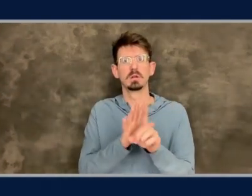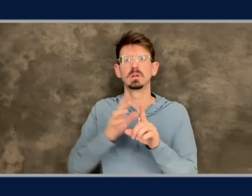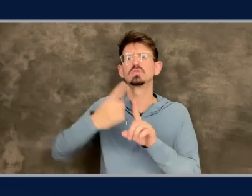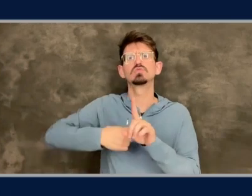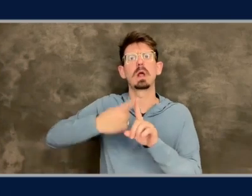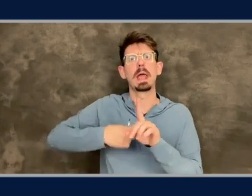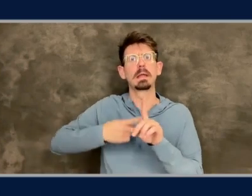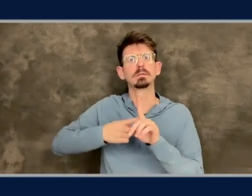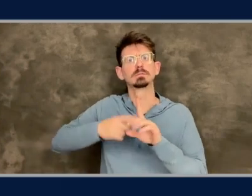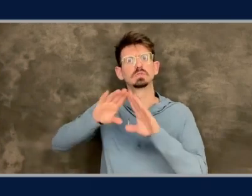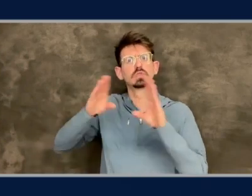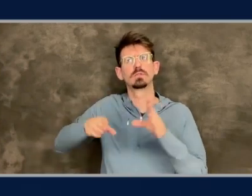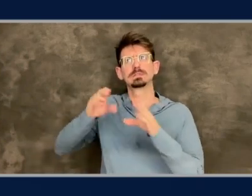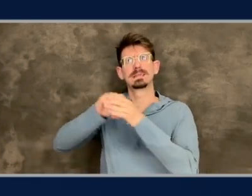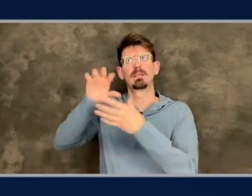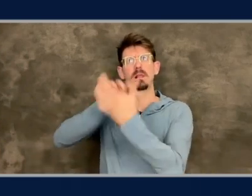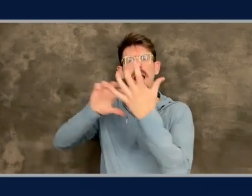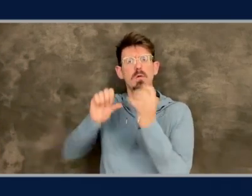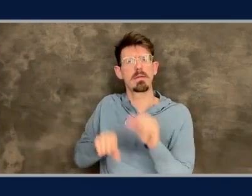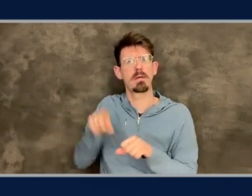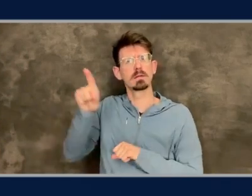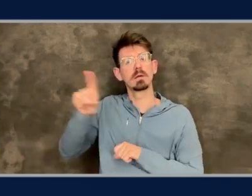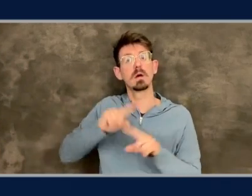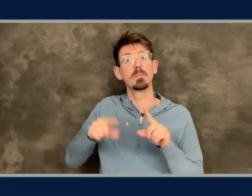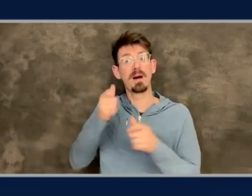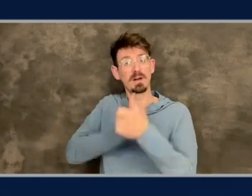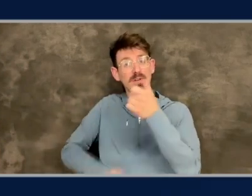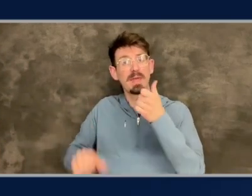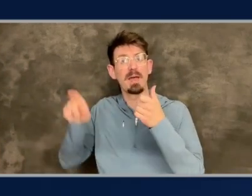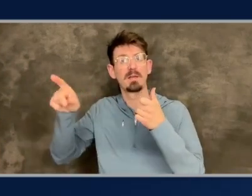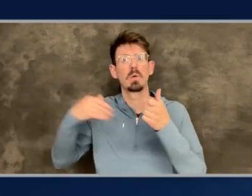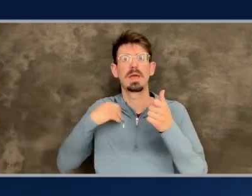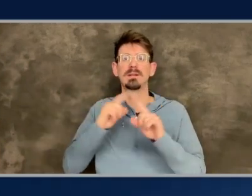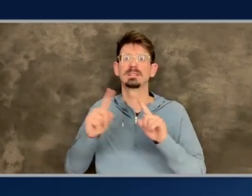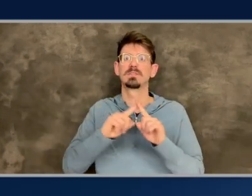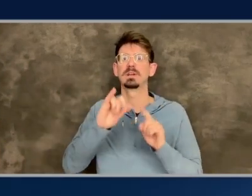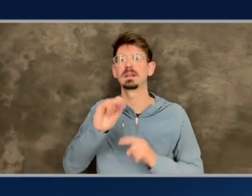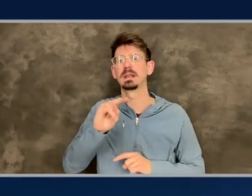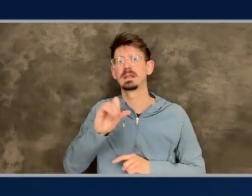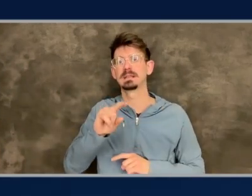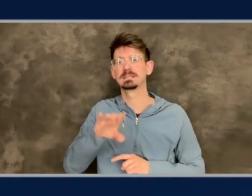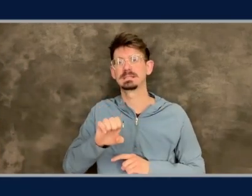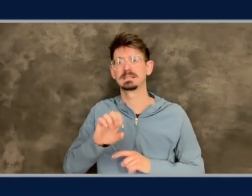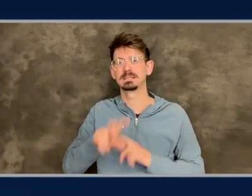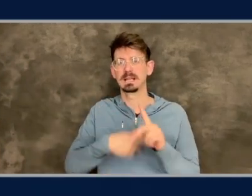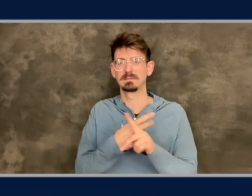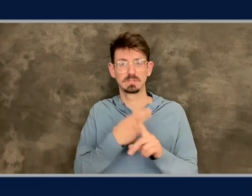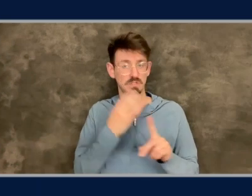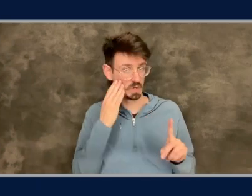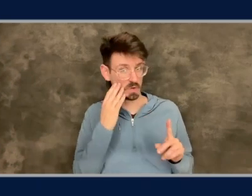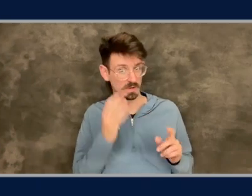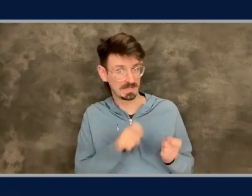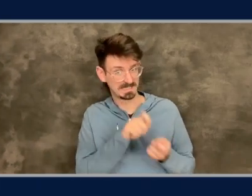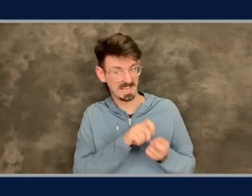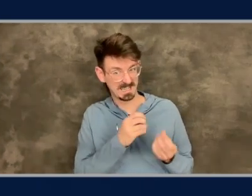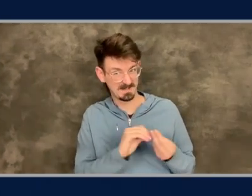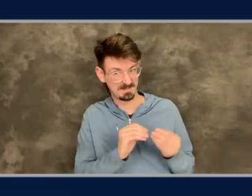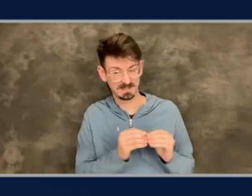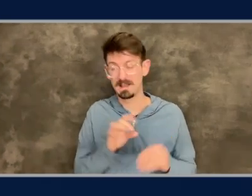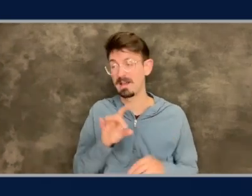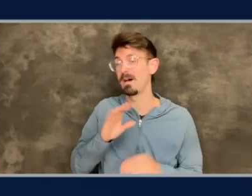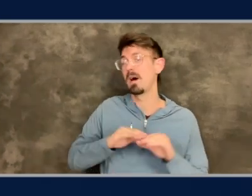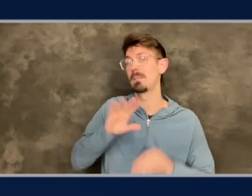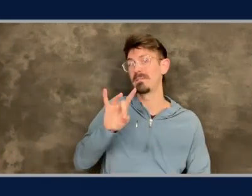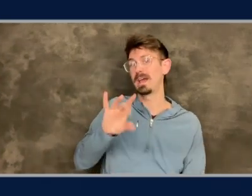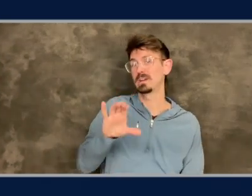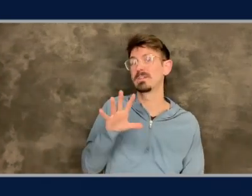But within EC2, we have tons and tons of instance types. Maybe Art, do you know the exact number of instance types? We have more than 850. More than